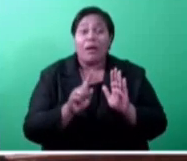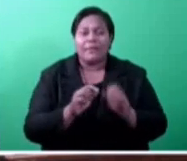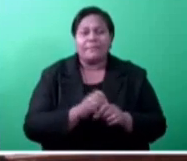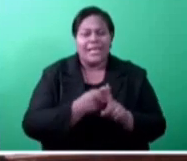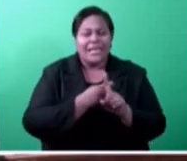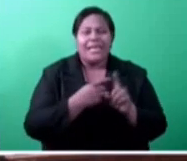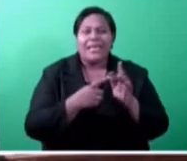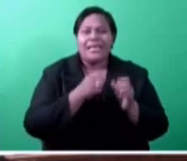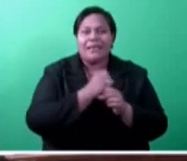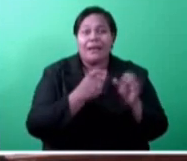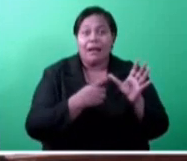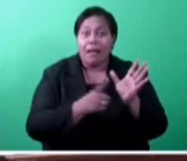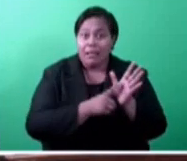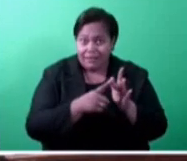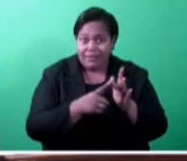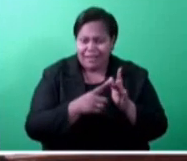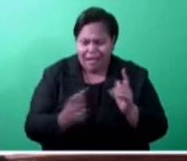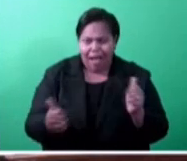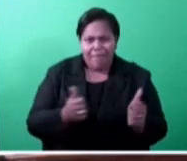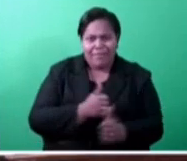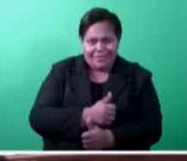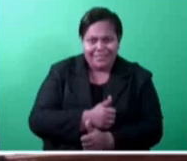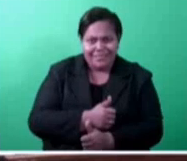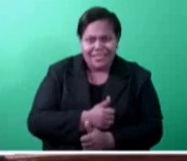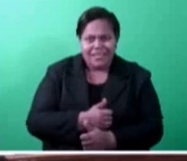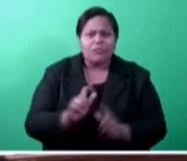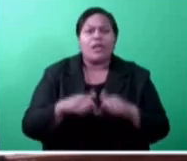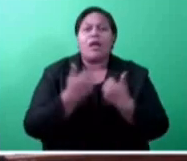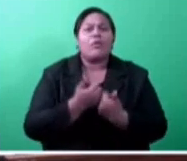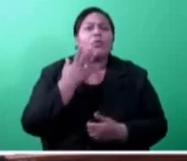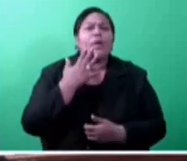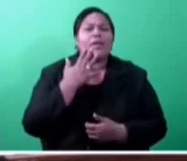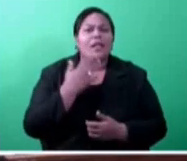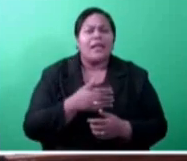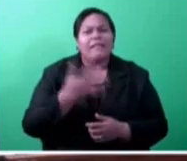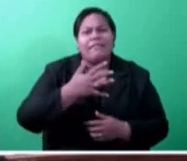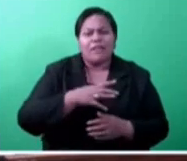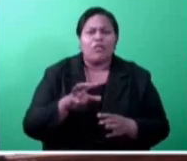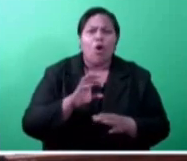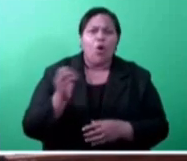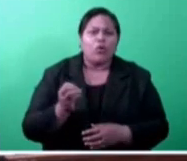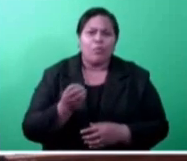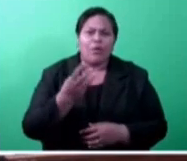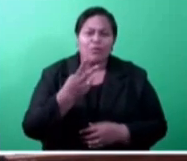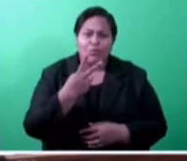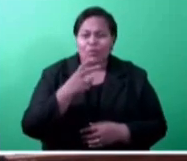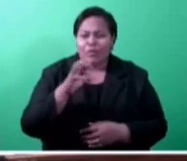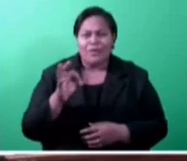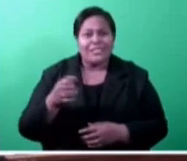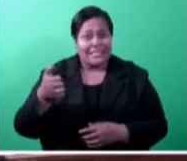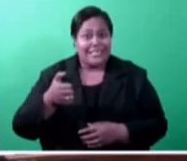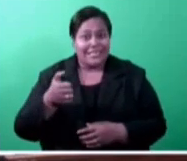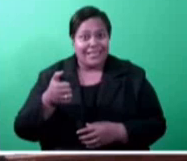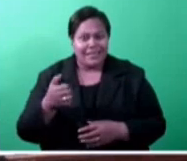Amendment. The amendment was agreed upon on the 15th of October 2016 in Kigali, Rwanda, and entered